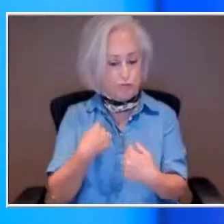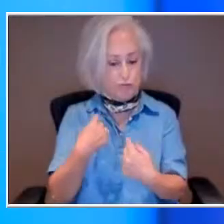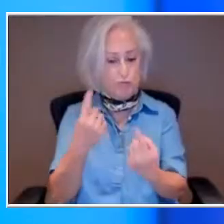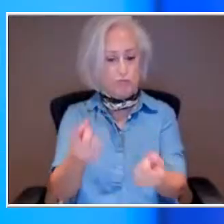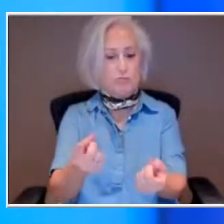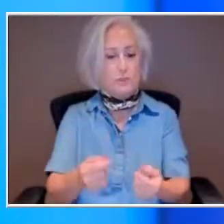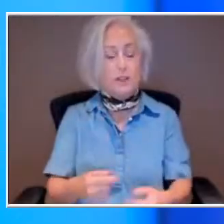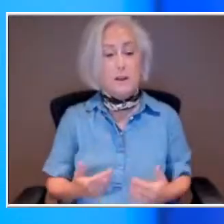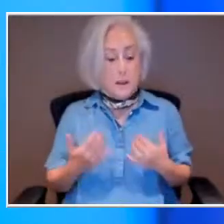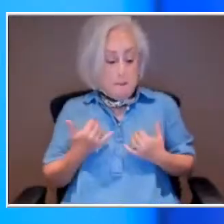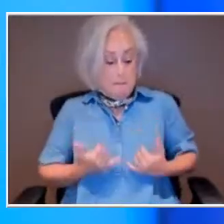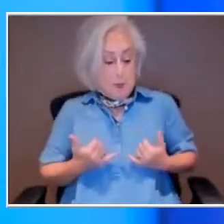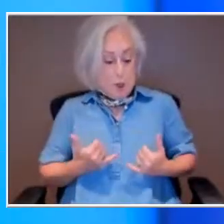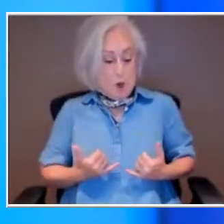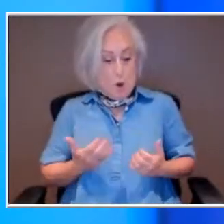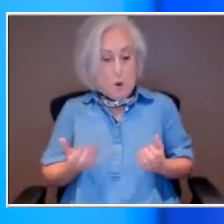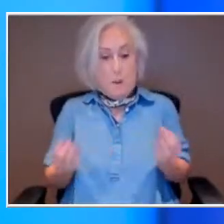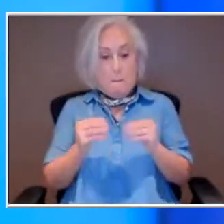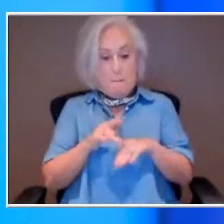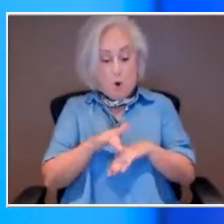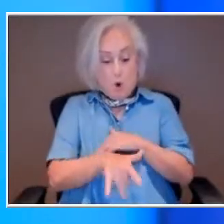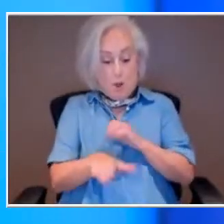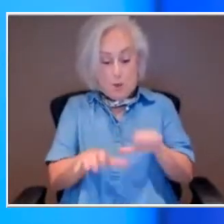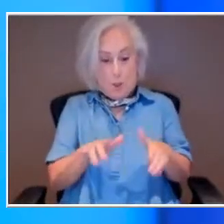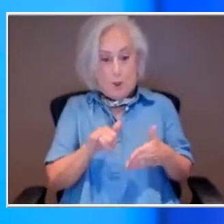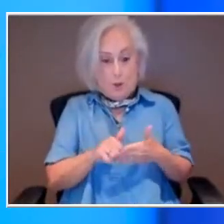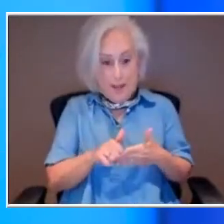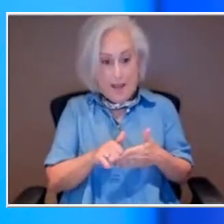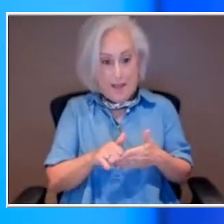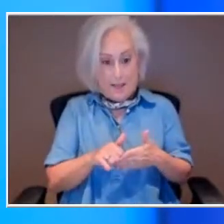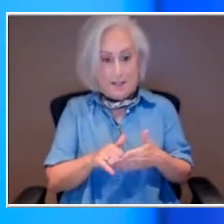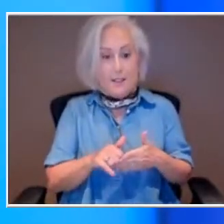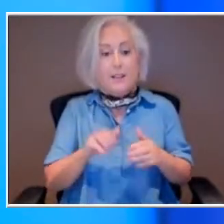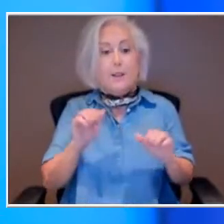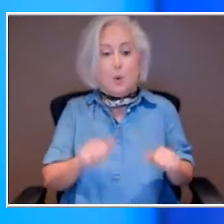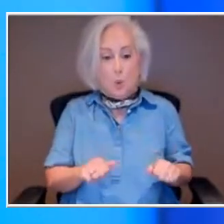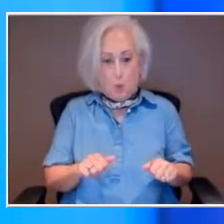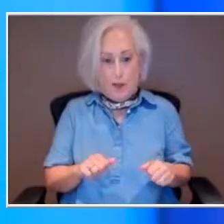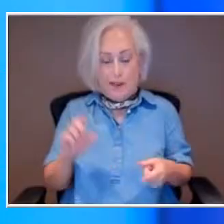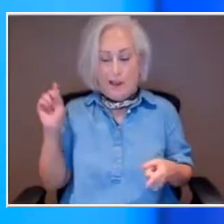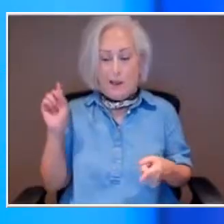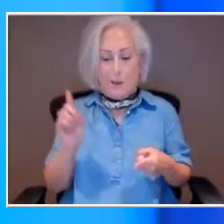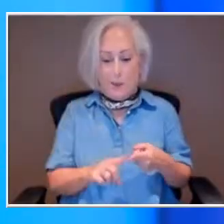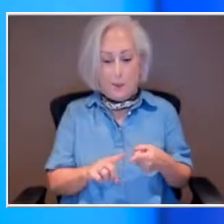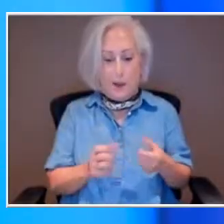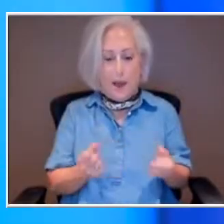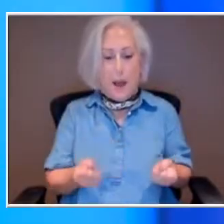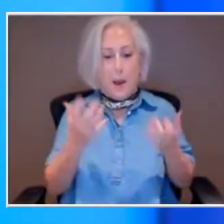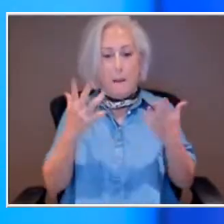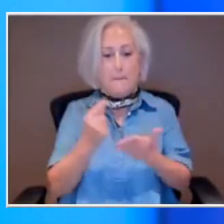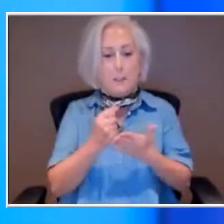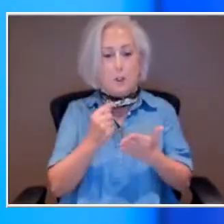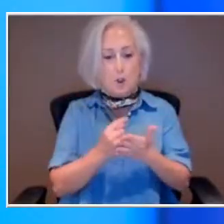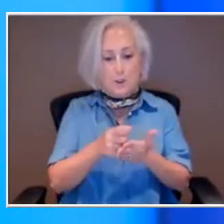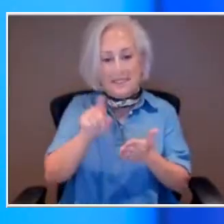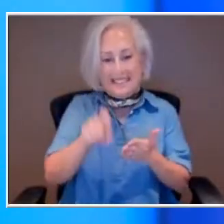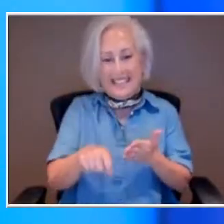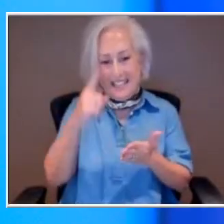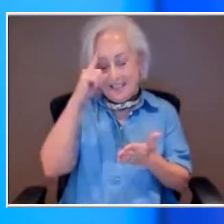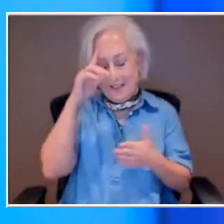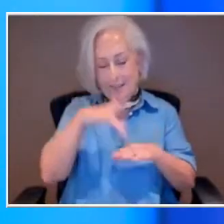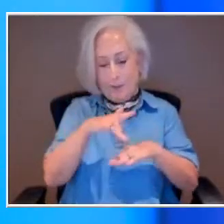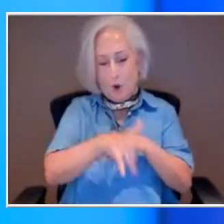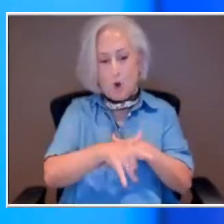era, the earlier that we do that, we have also been able to de-escalate a lot of our treatments in those much earlier stage breast